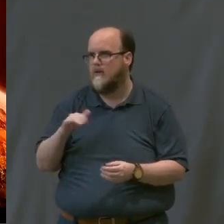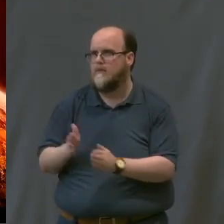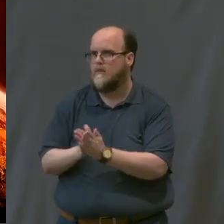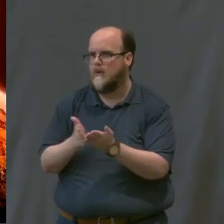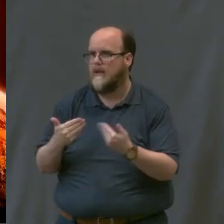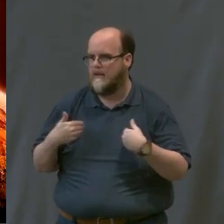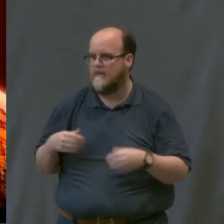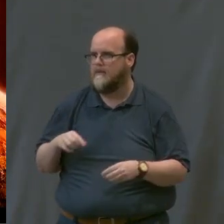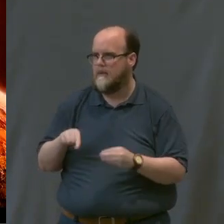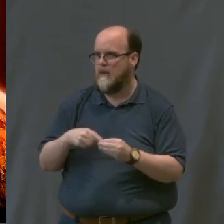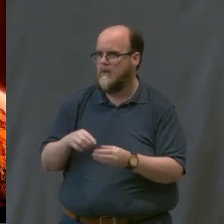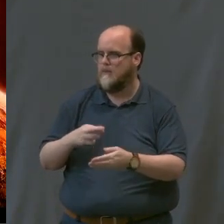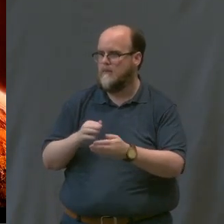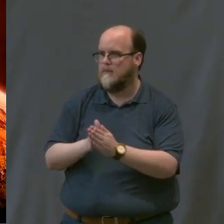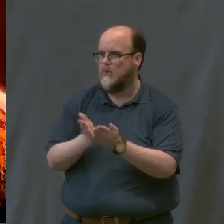of Revelation.